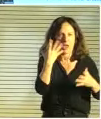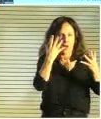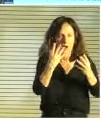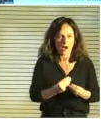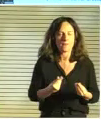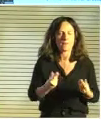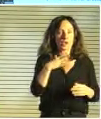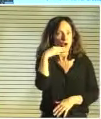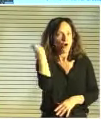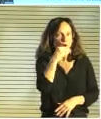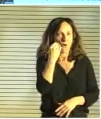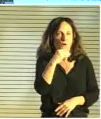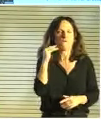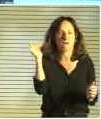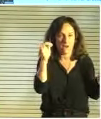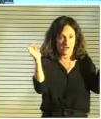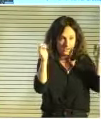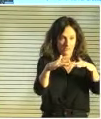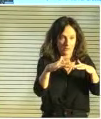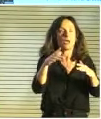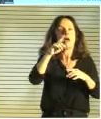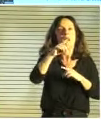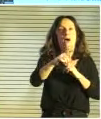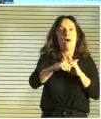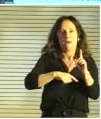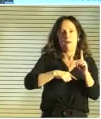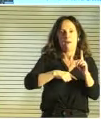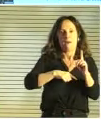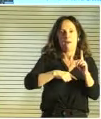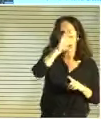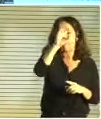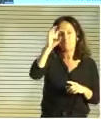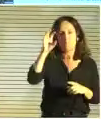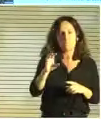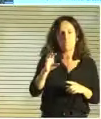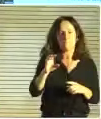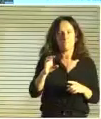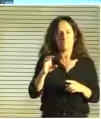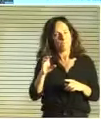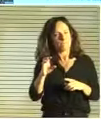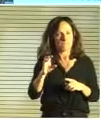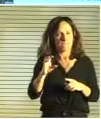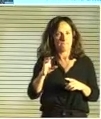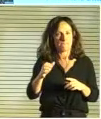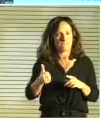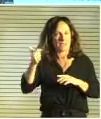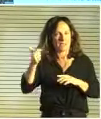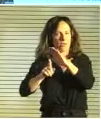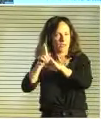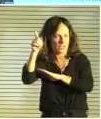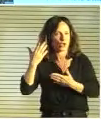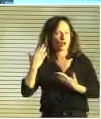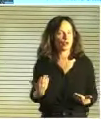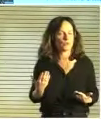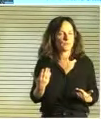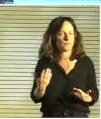from disadvantaged families in their first jobs, training on the job, and then that they get a